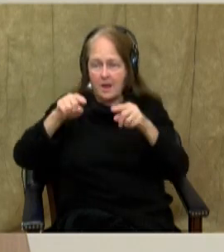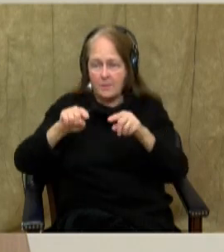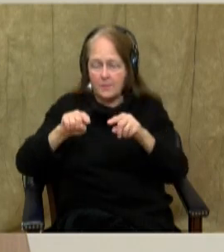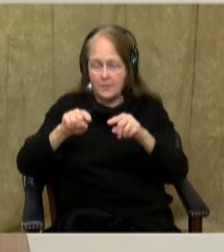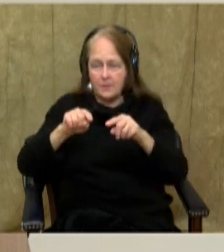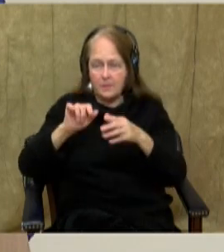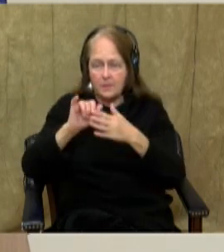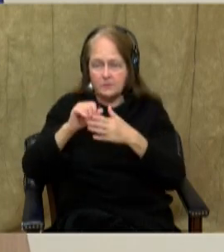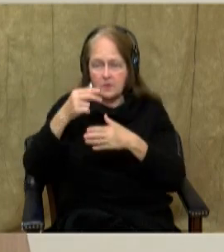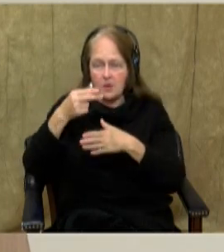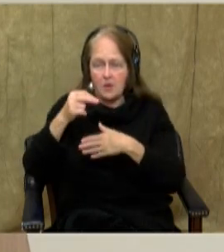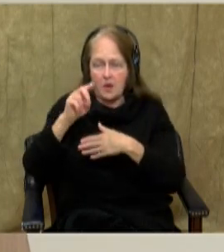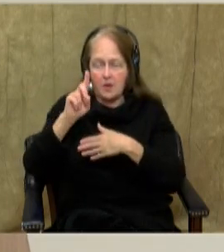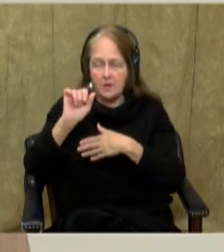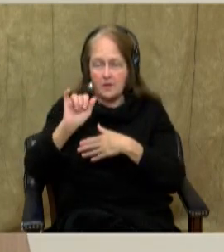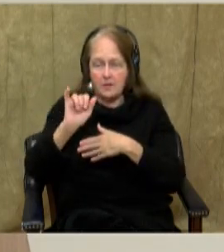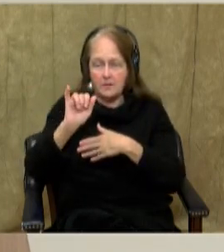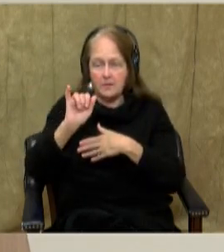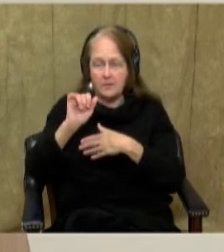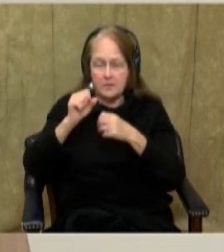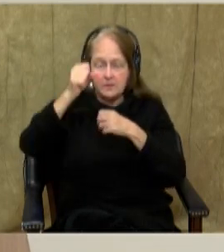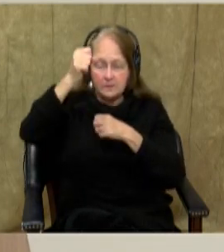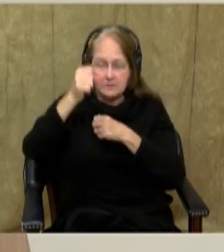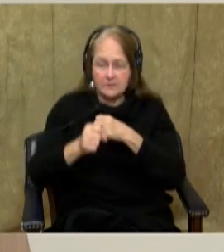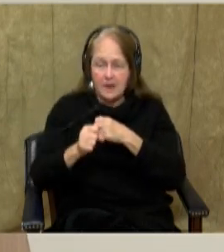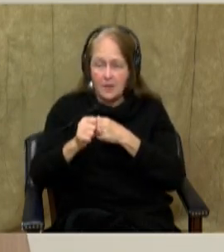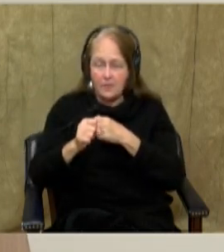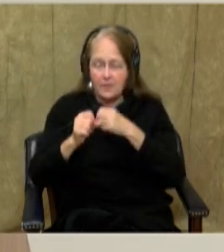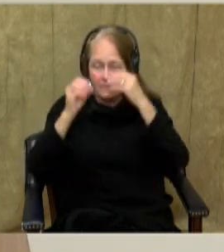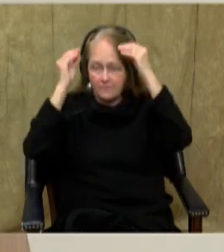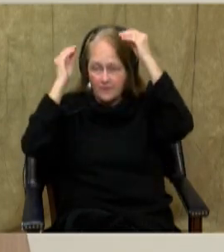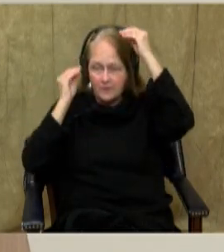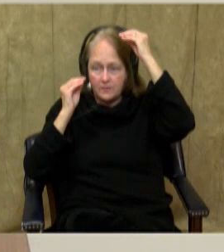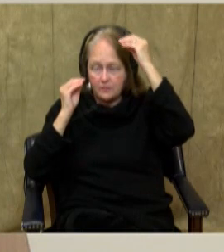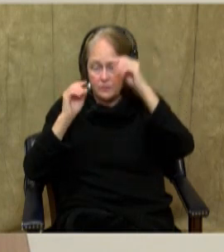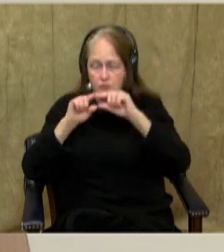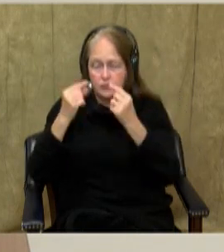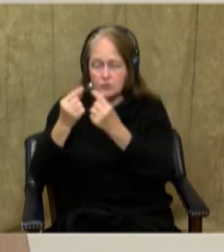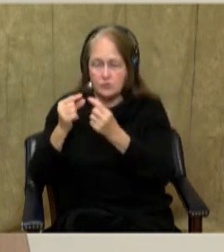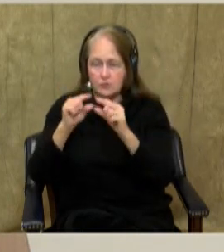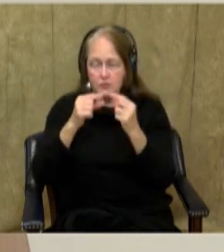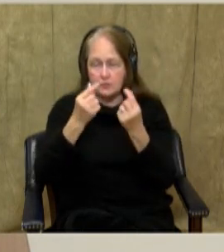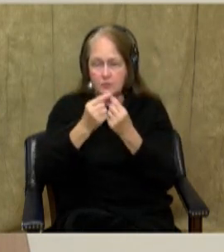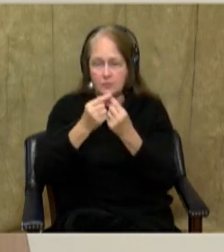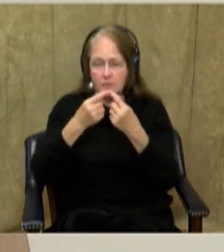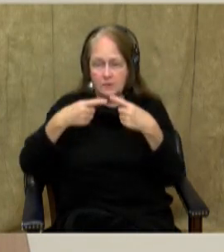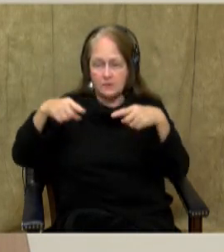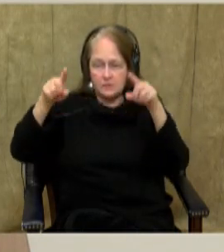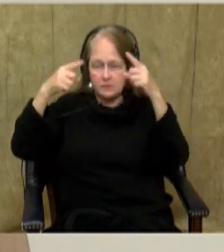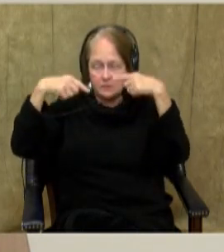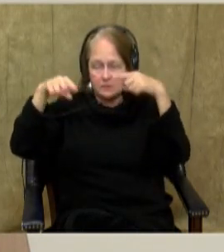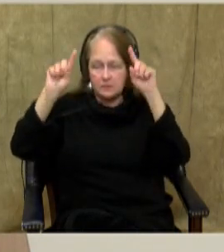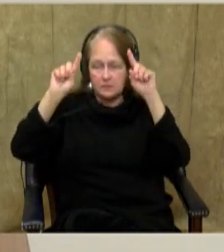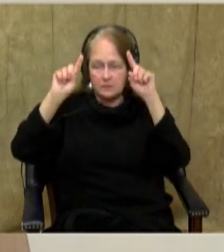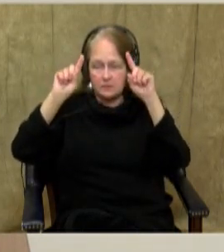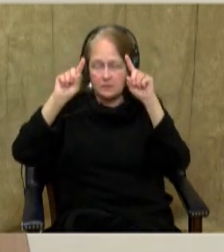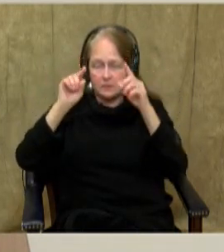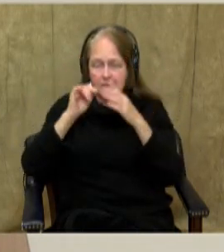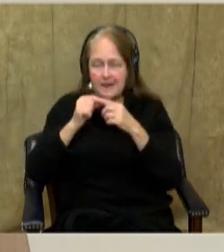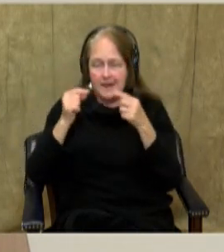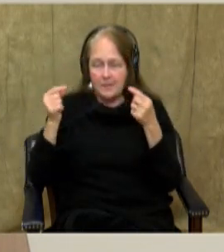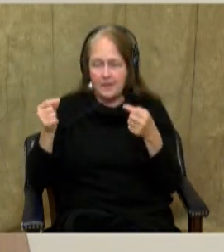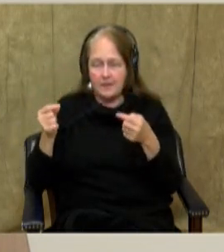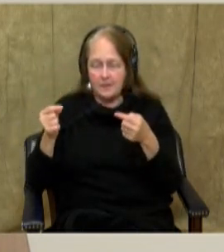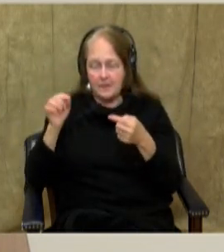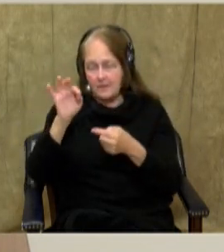is a holiday. The South Vietnamese, they regrouped and they were successful in fighting off the enemy.